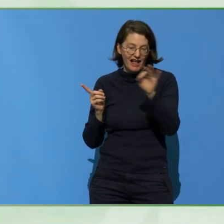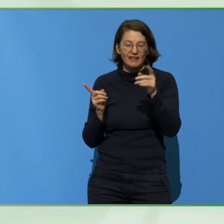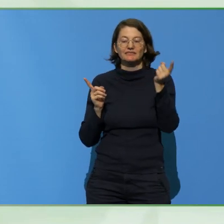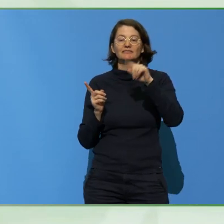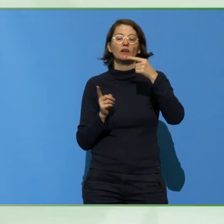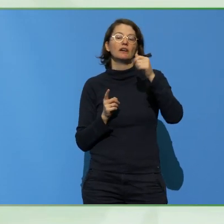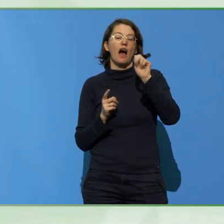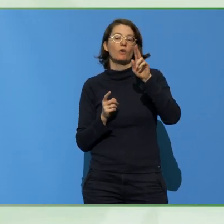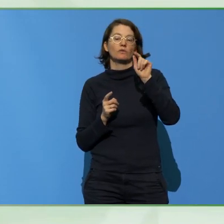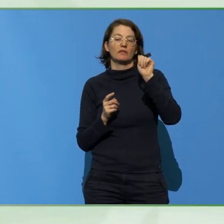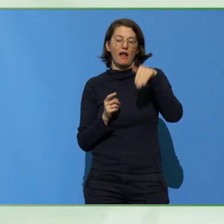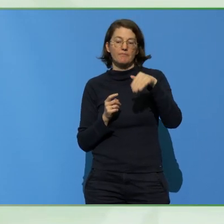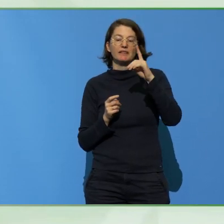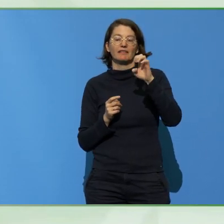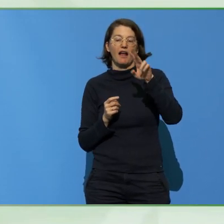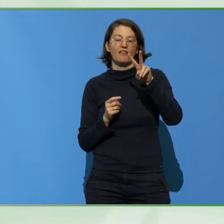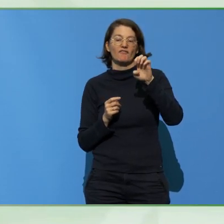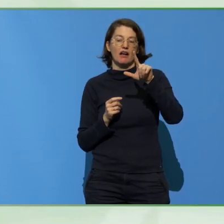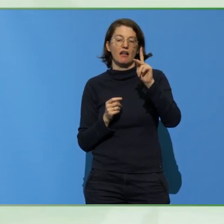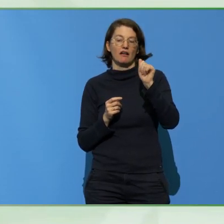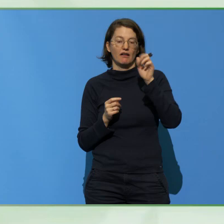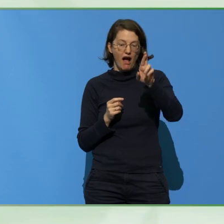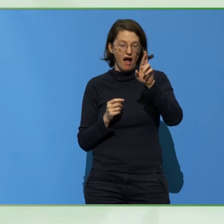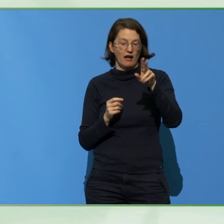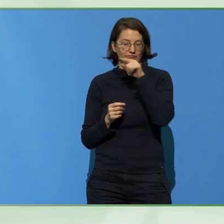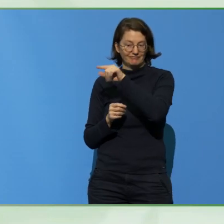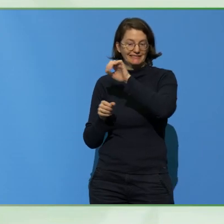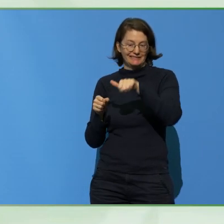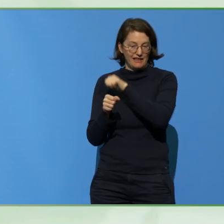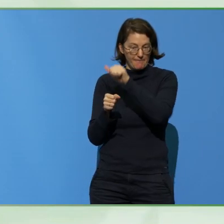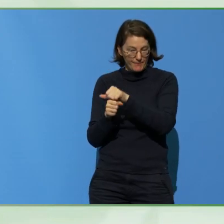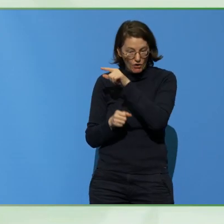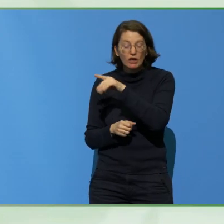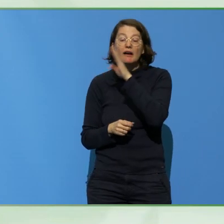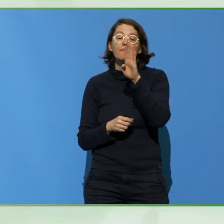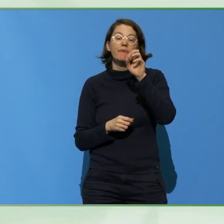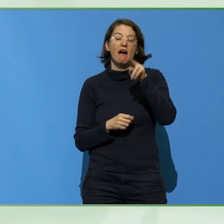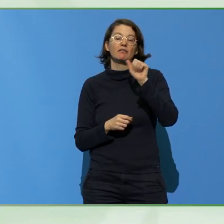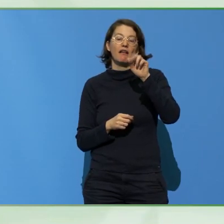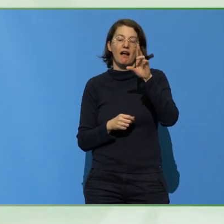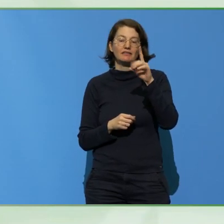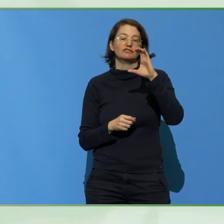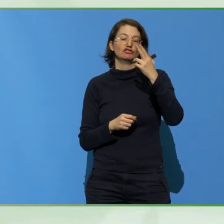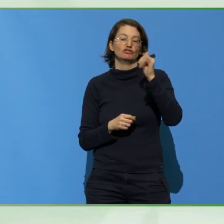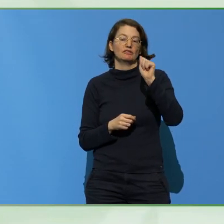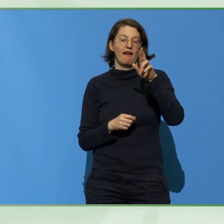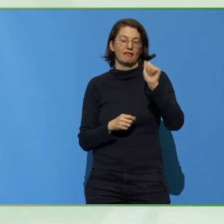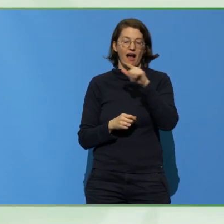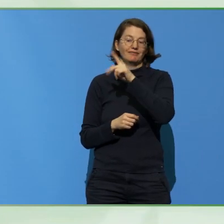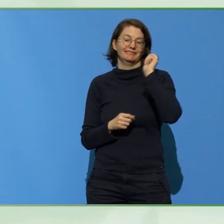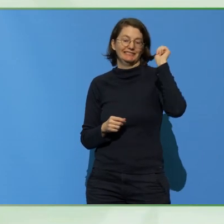Kenya, with Assistive Technologies for Disability Trust. I always need to read that out. And I